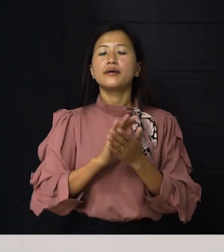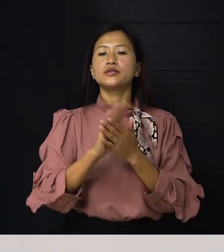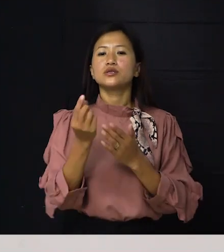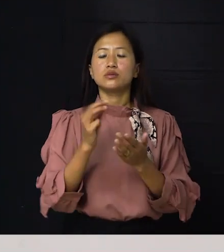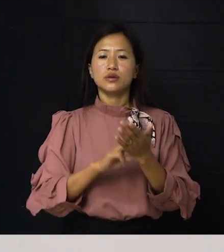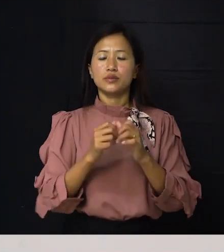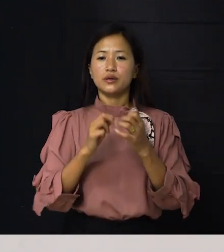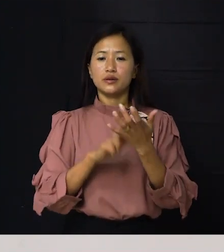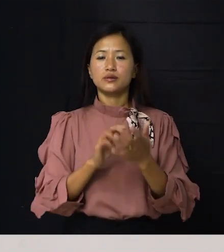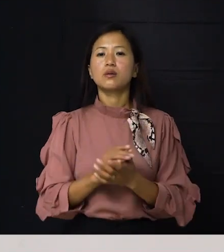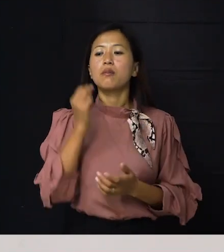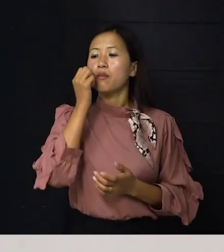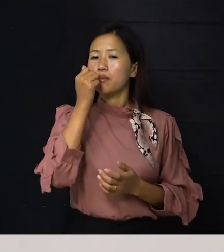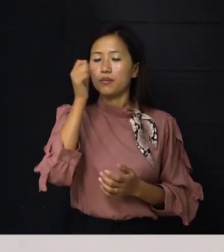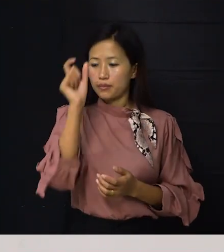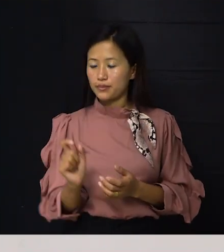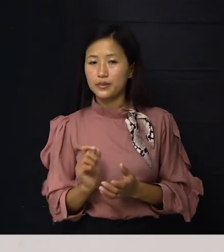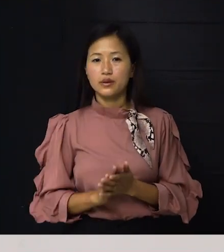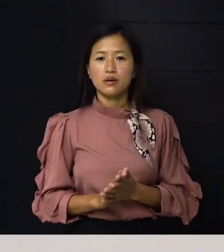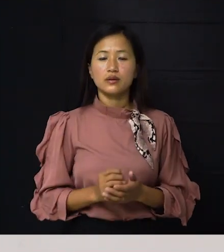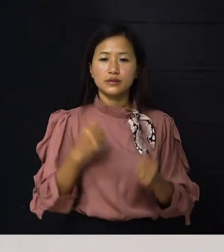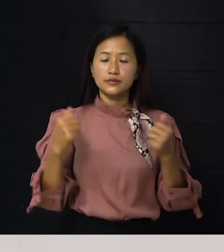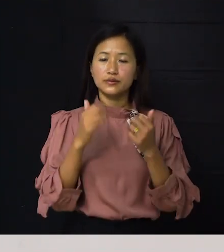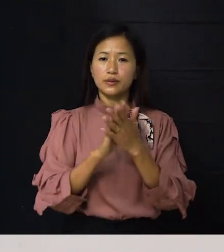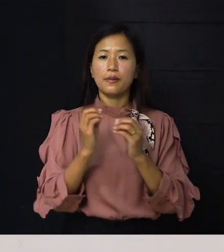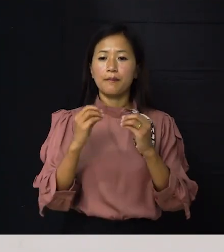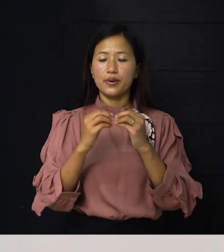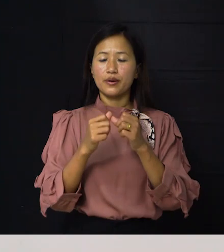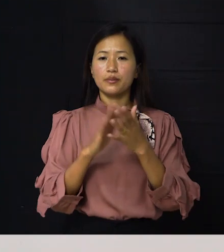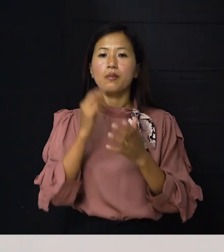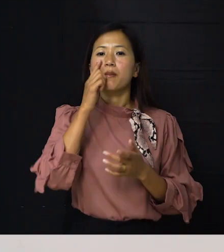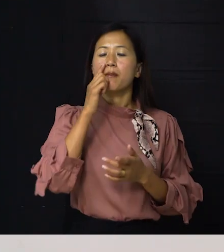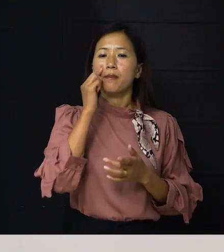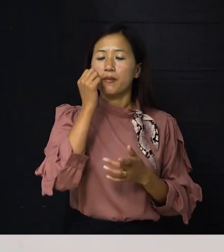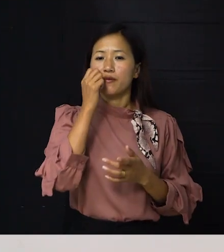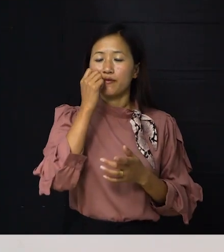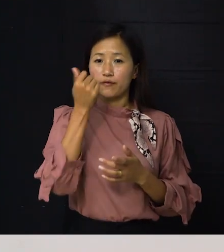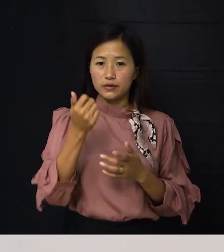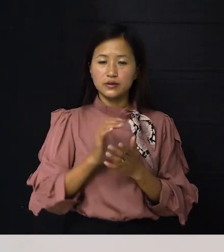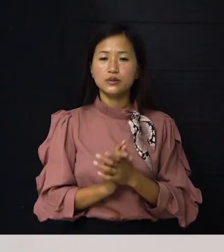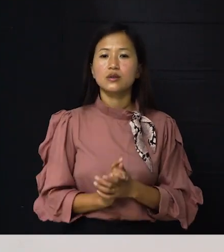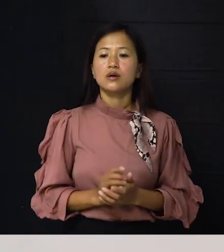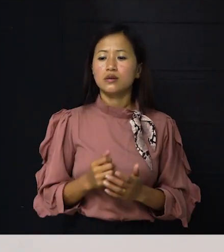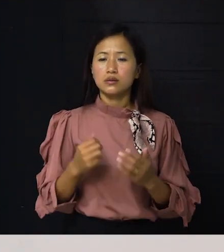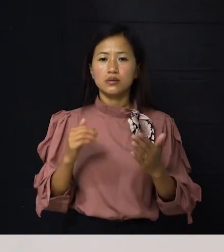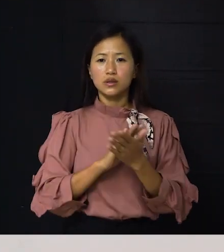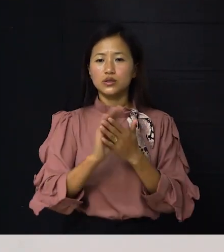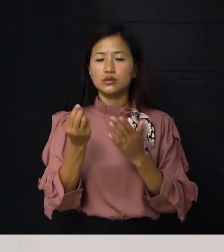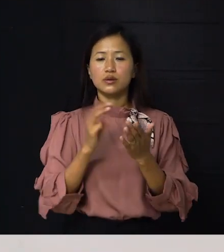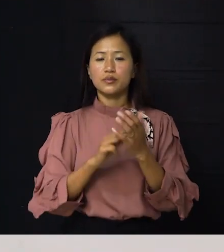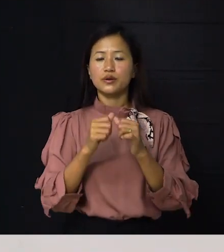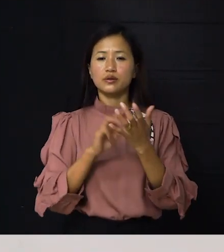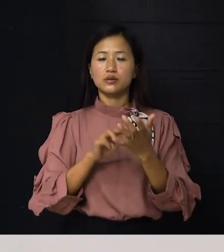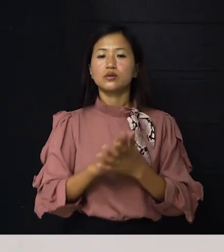place of his own father Babur. However, it was quite challenging for Humayun because Humayun